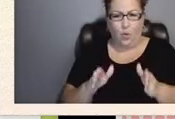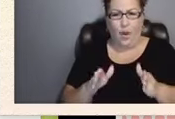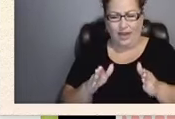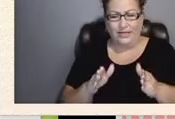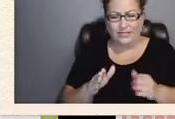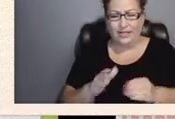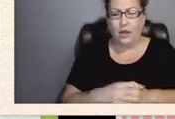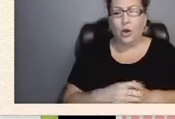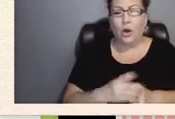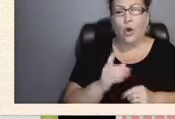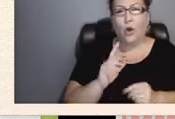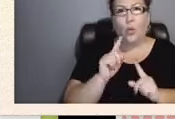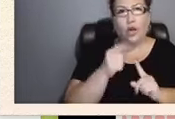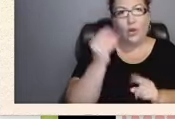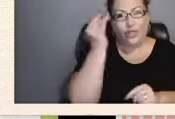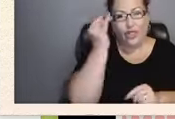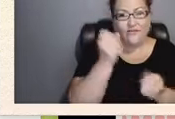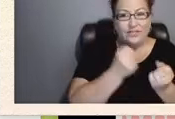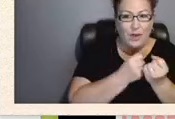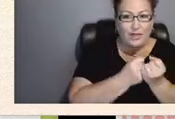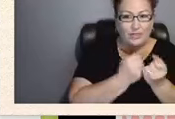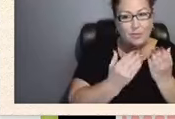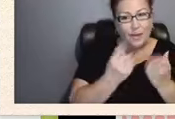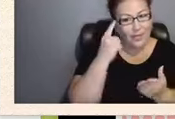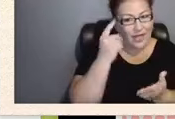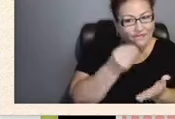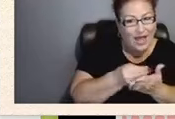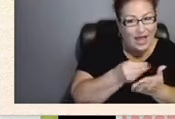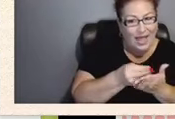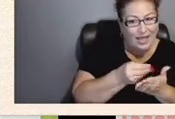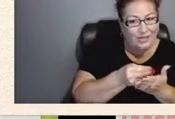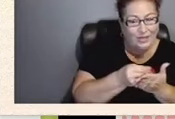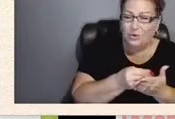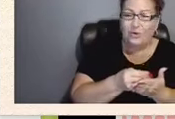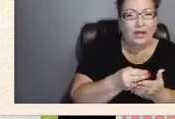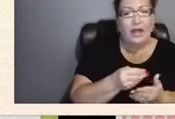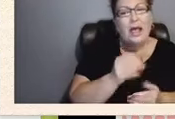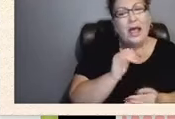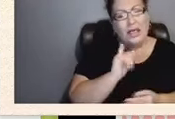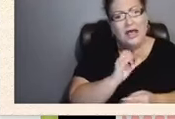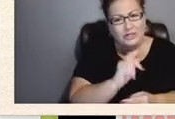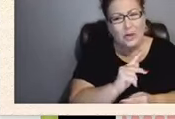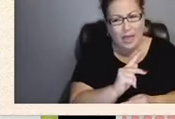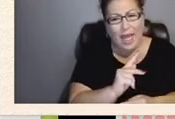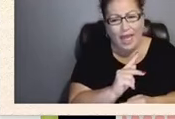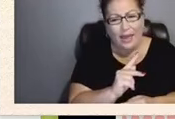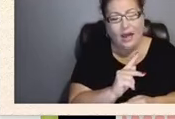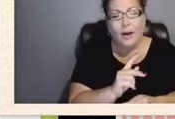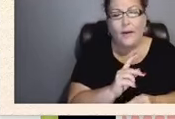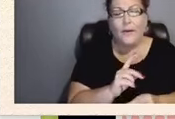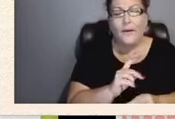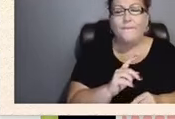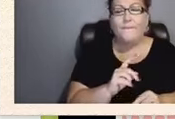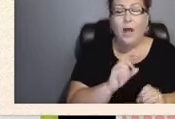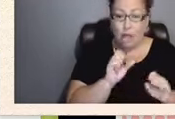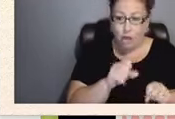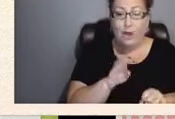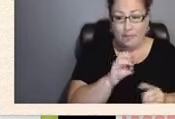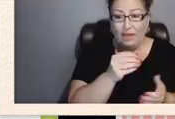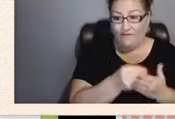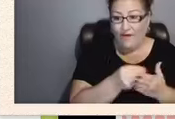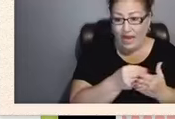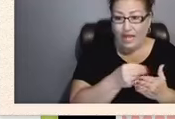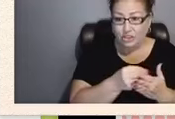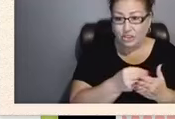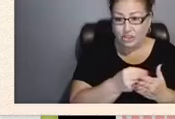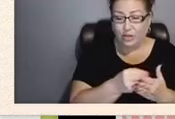think of sponsor, you may think of financial, and that is okay. It could be a financial gift, and those